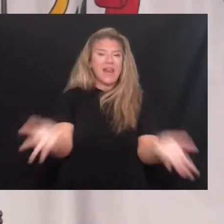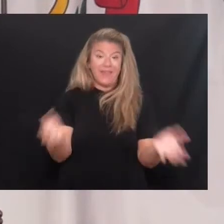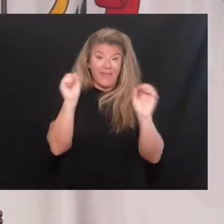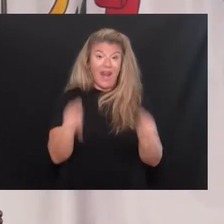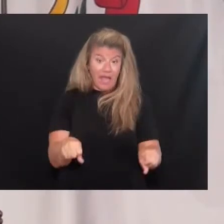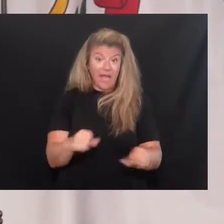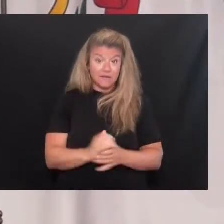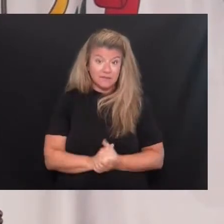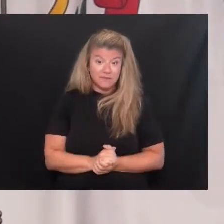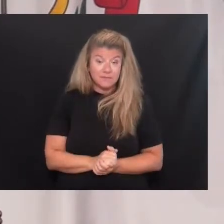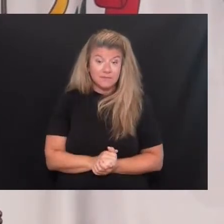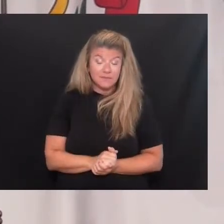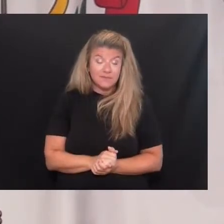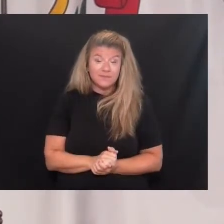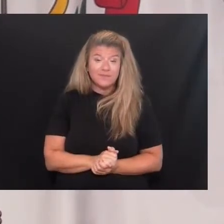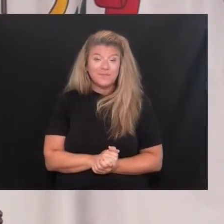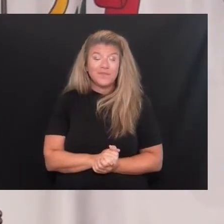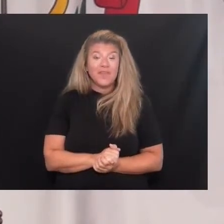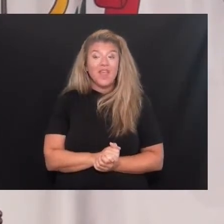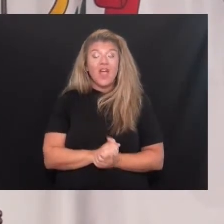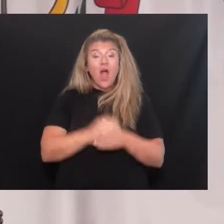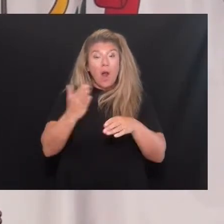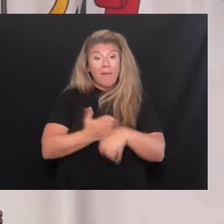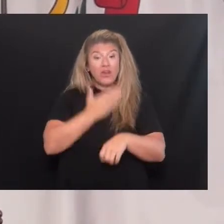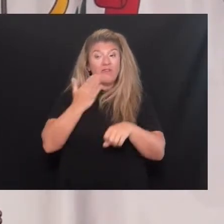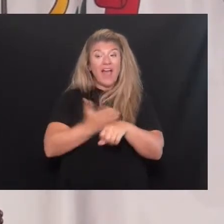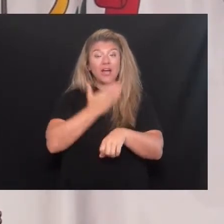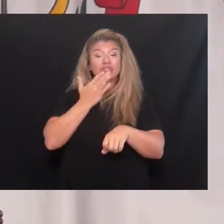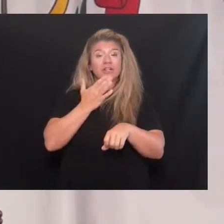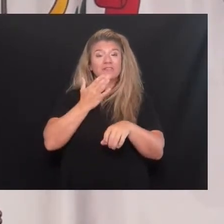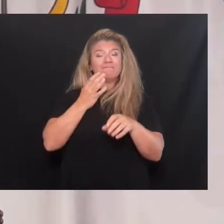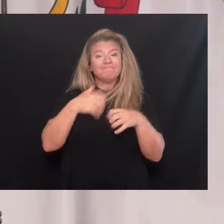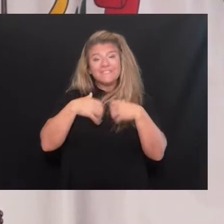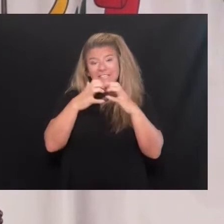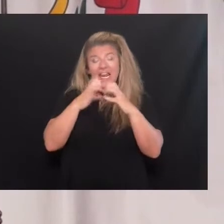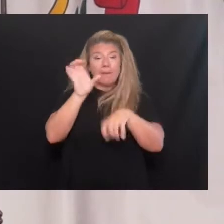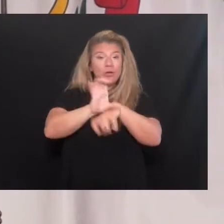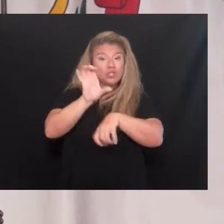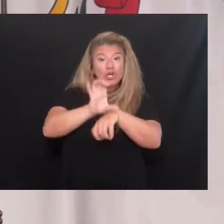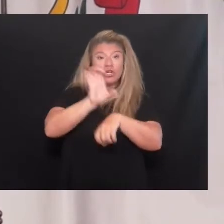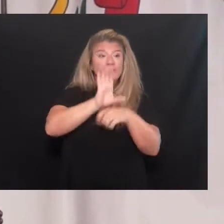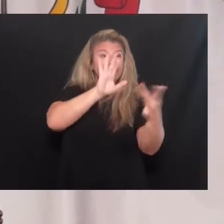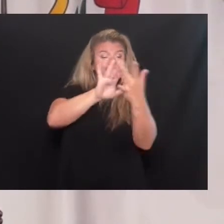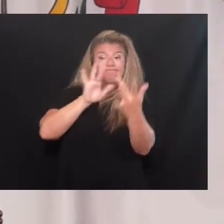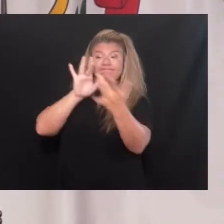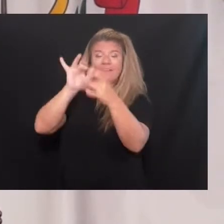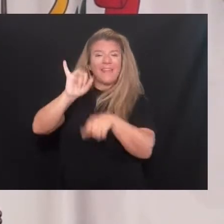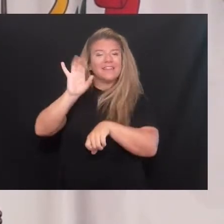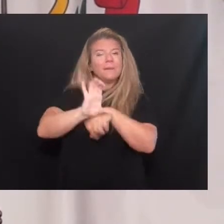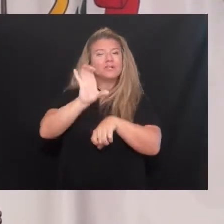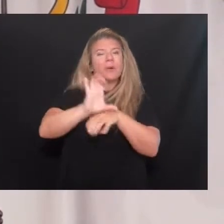us. From the standpoint of our manufacturing and church outreach, that's our business and our church